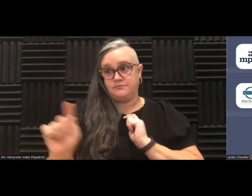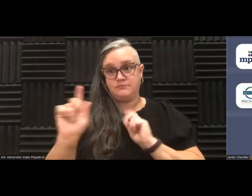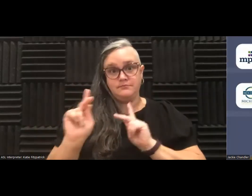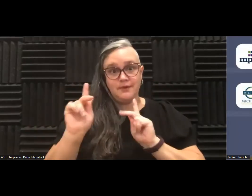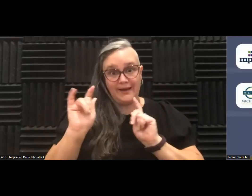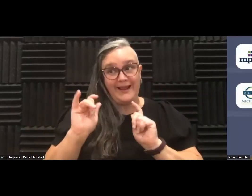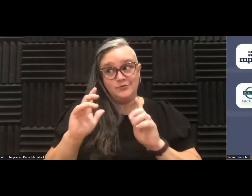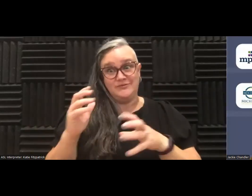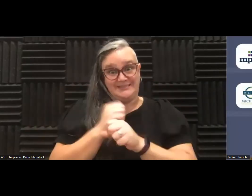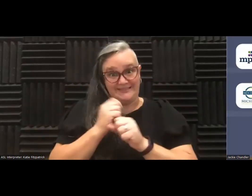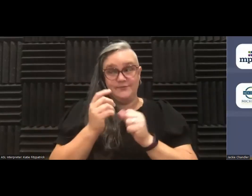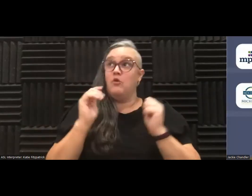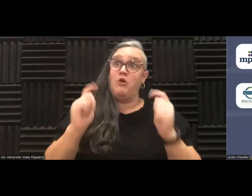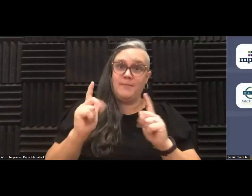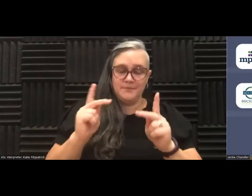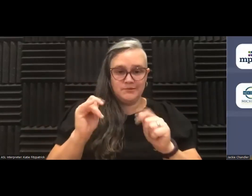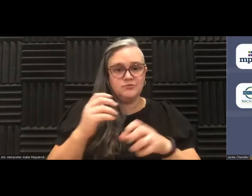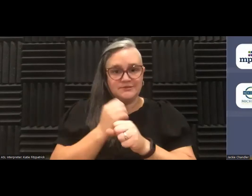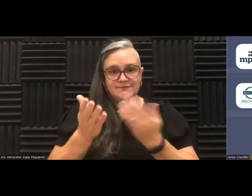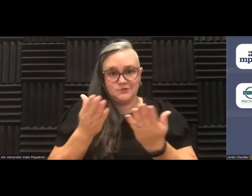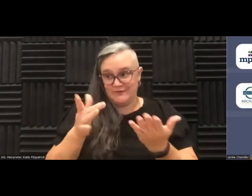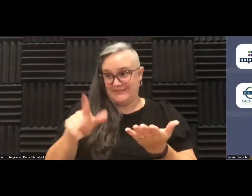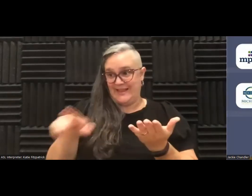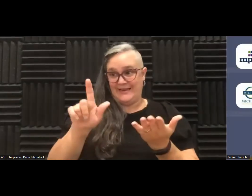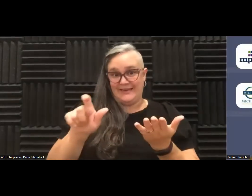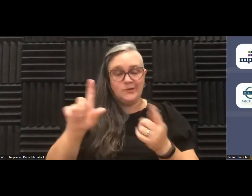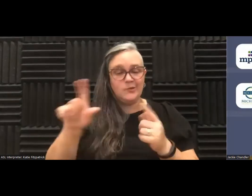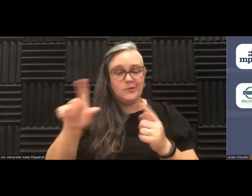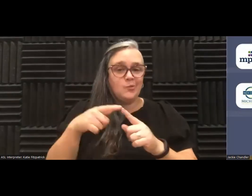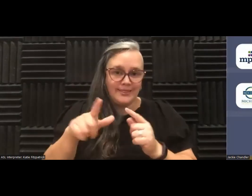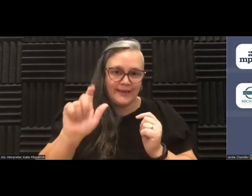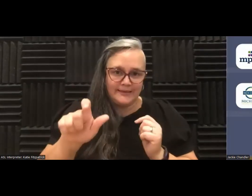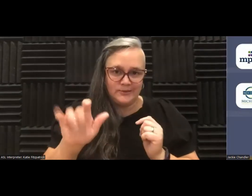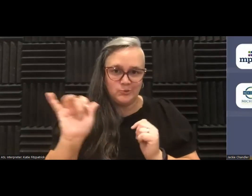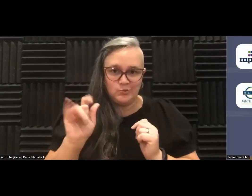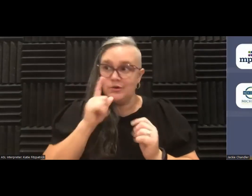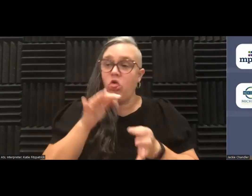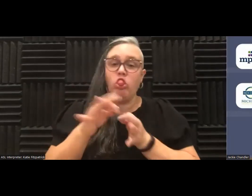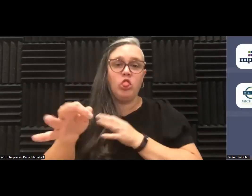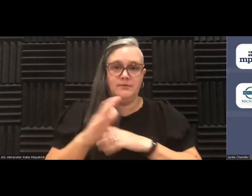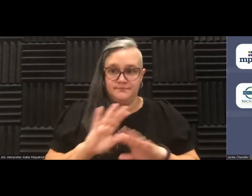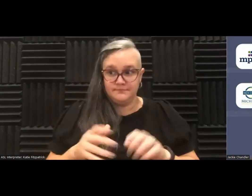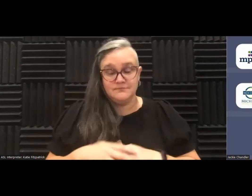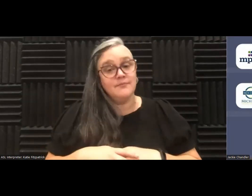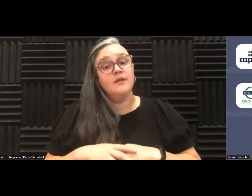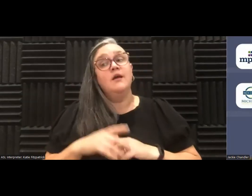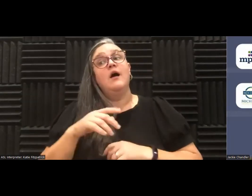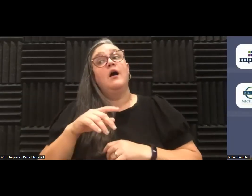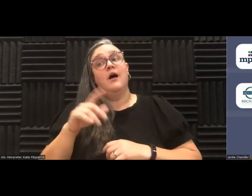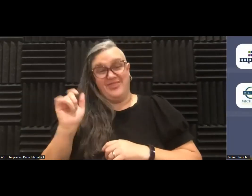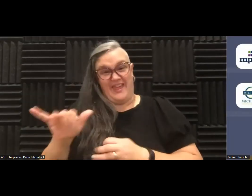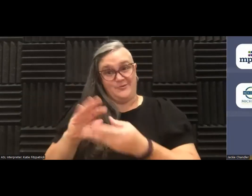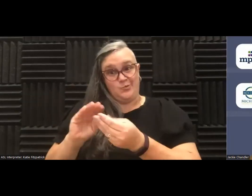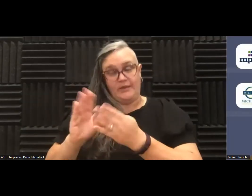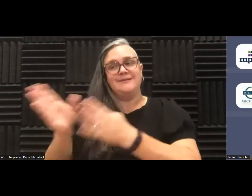need when they need them. But I also have other scenarios in which the farmer is the biggest advocate for their workers to get